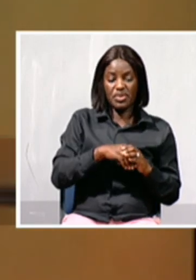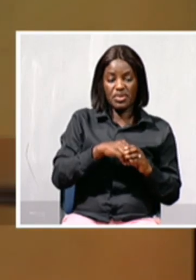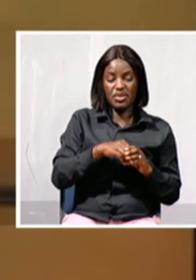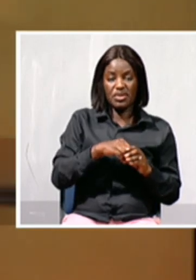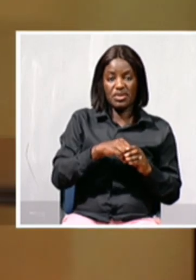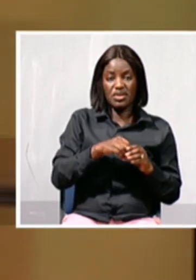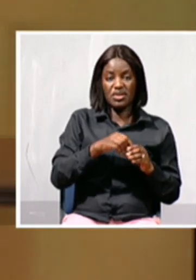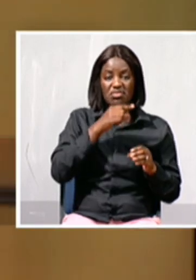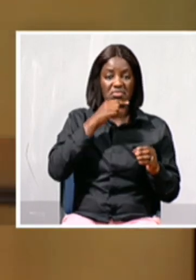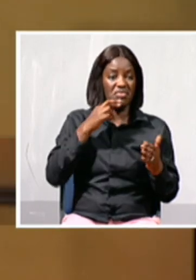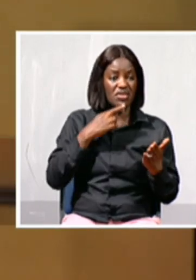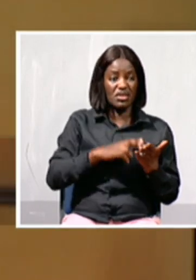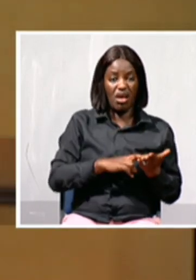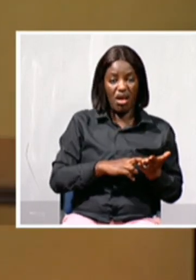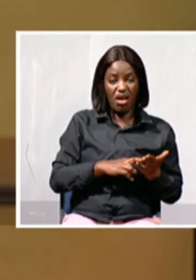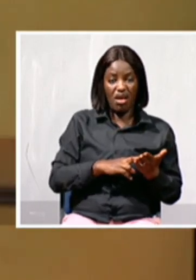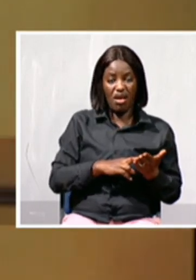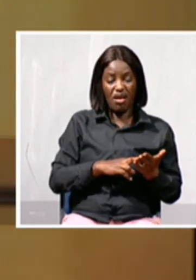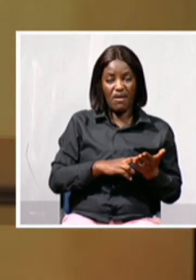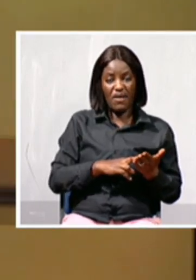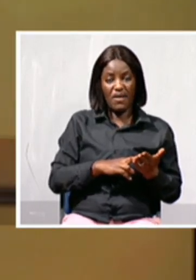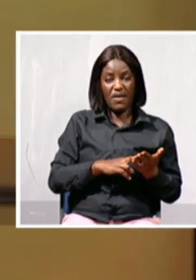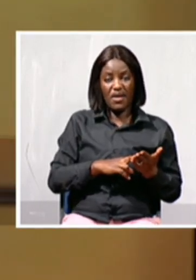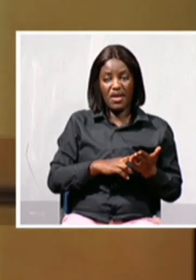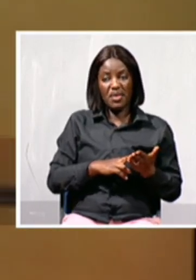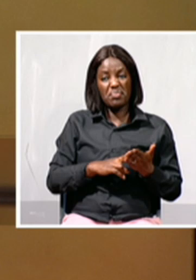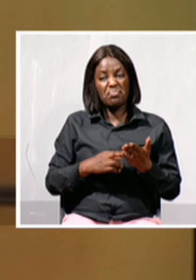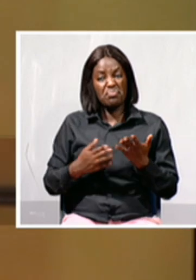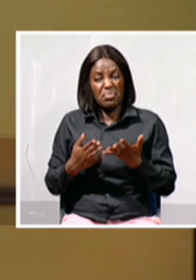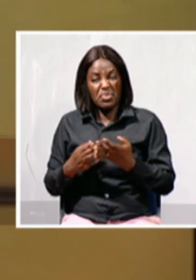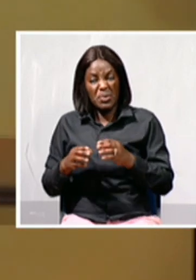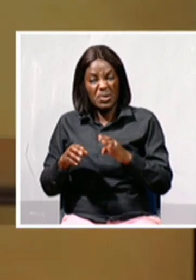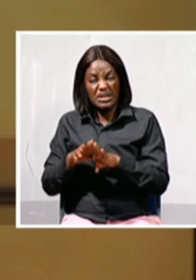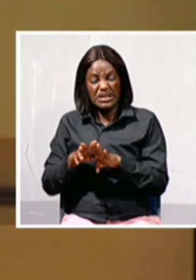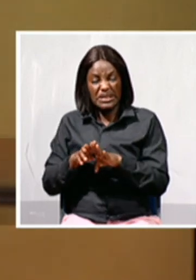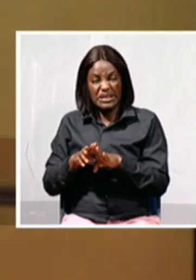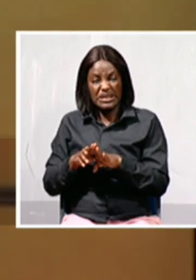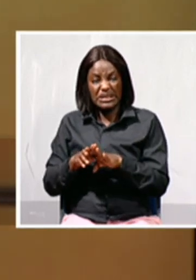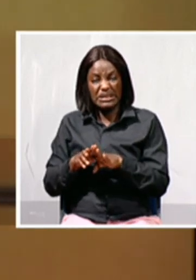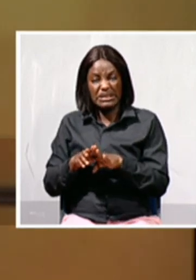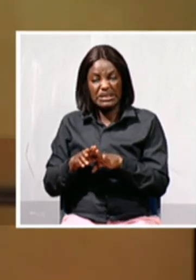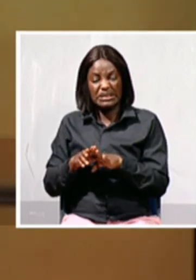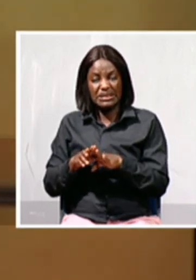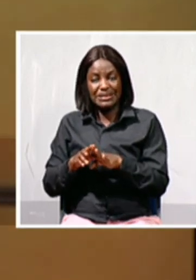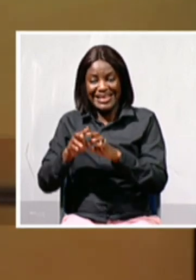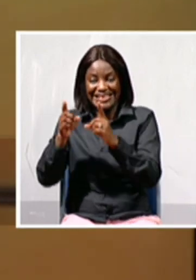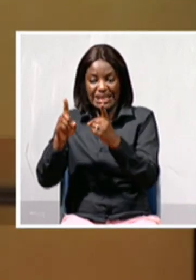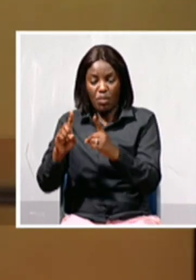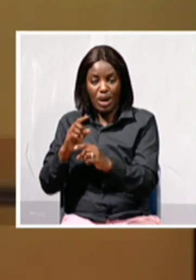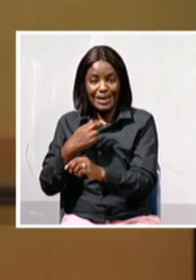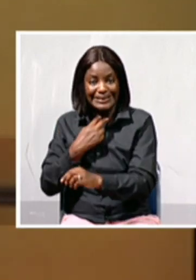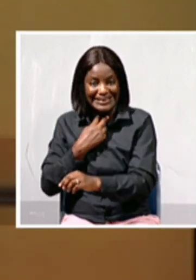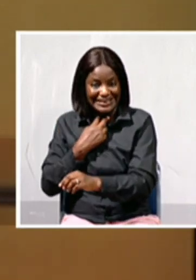you just have been doing some kind of damage to our democracy? And if it's that the